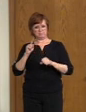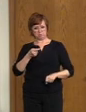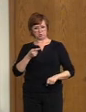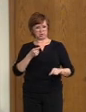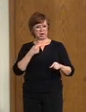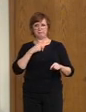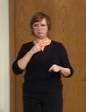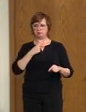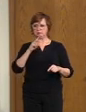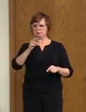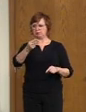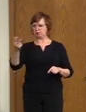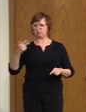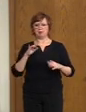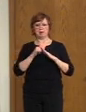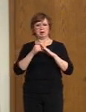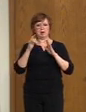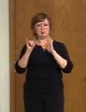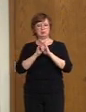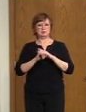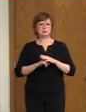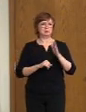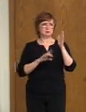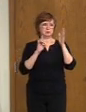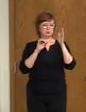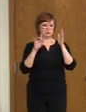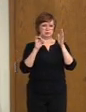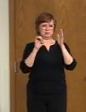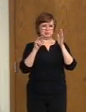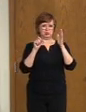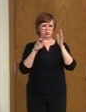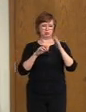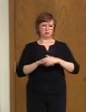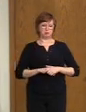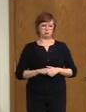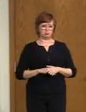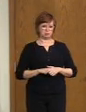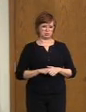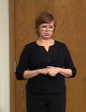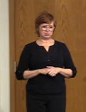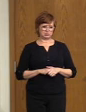later? Dr. Diener, do you want to take that?